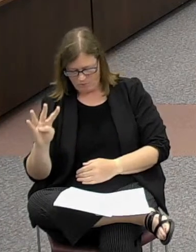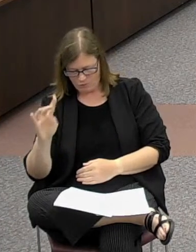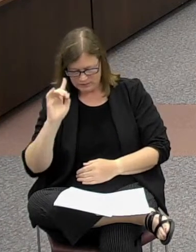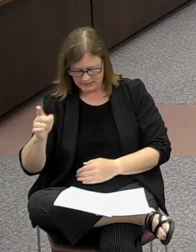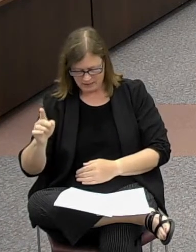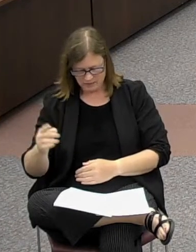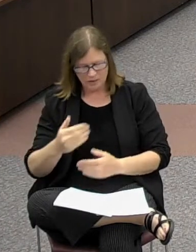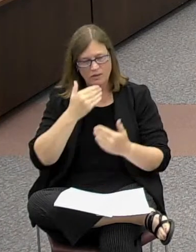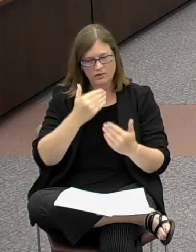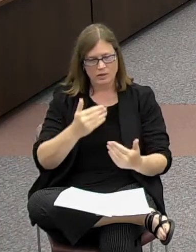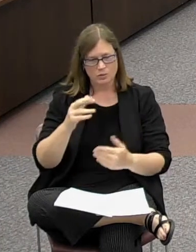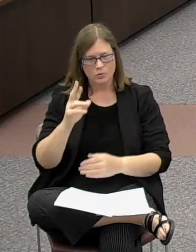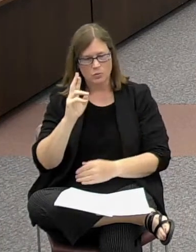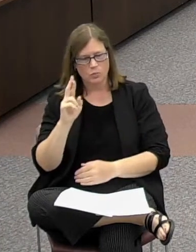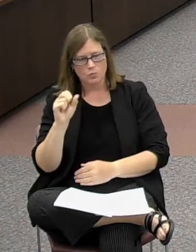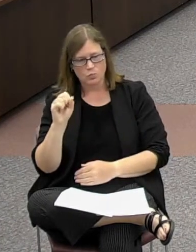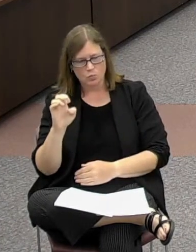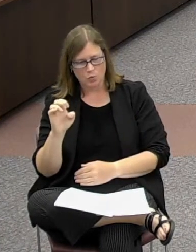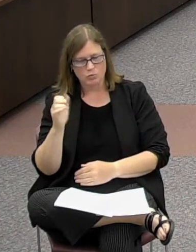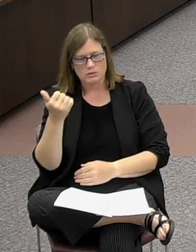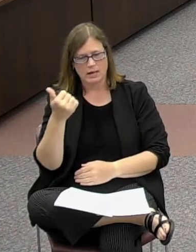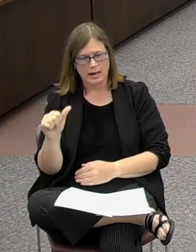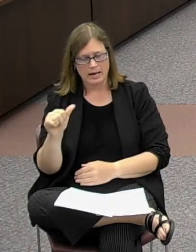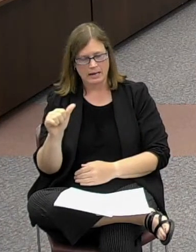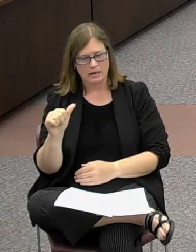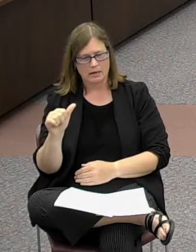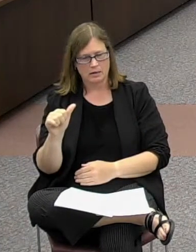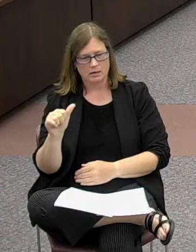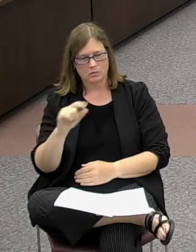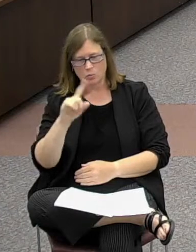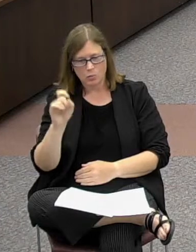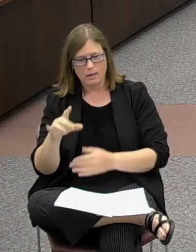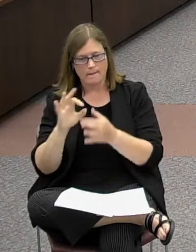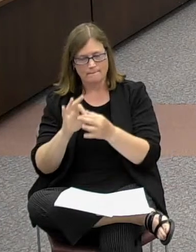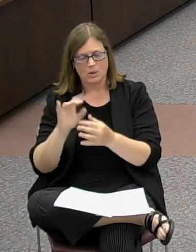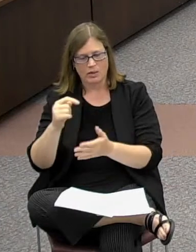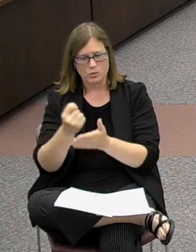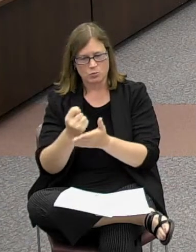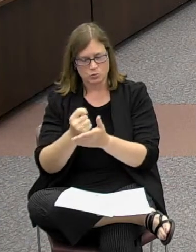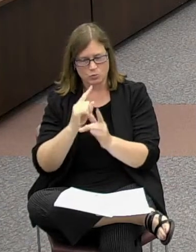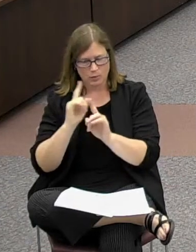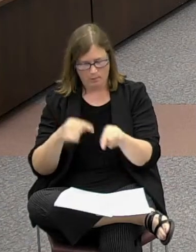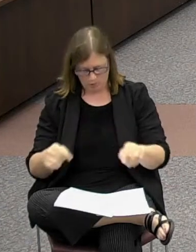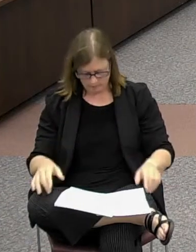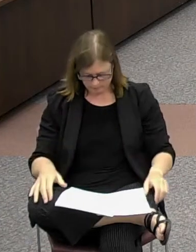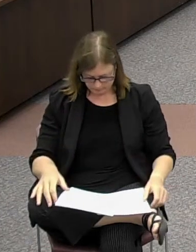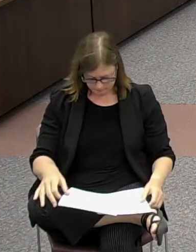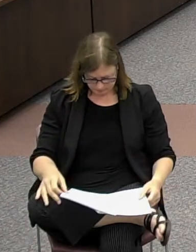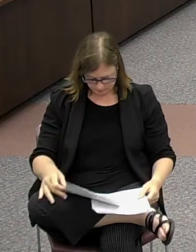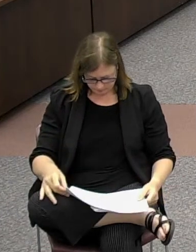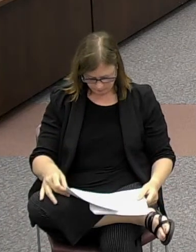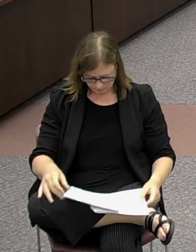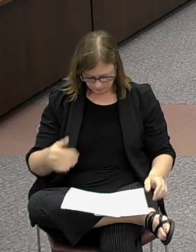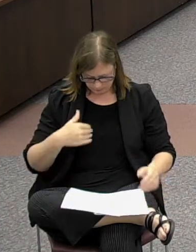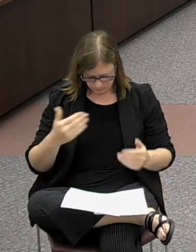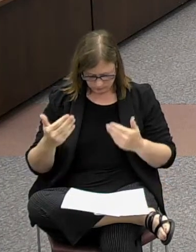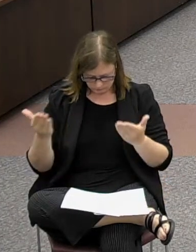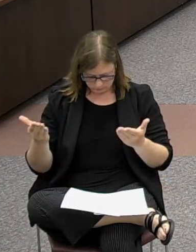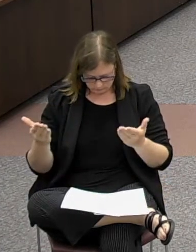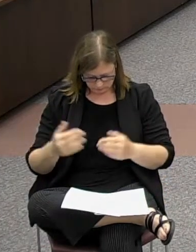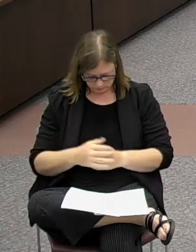Thank you, Rose. Any question on the treasurer's report? Will be my motion for